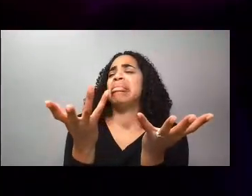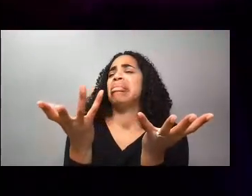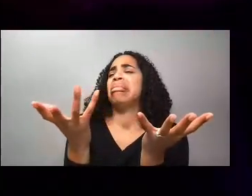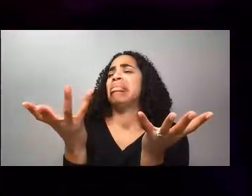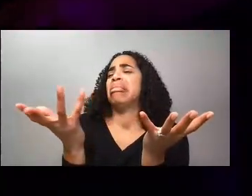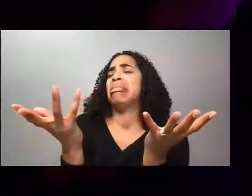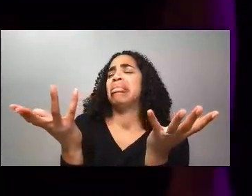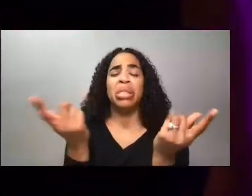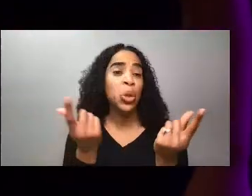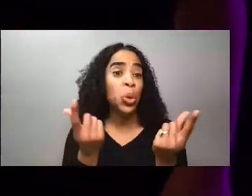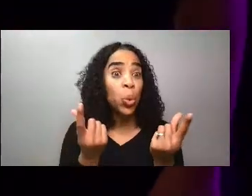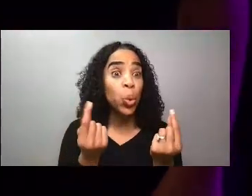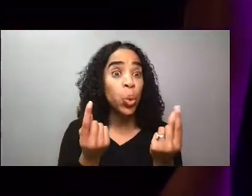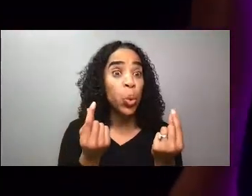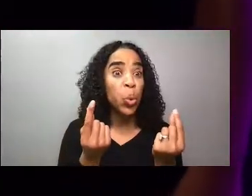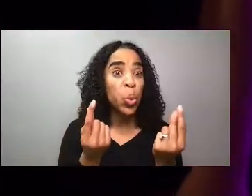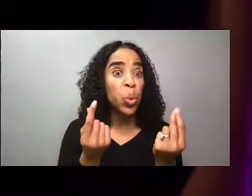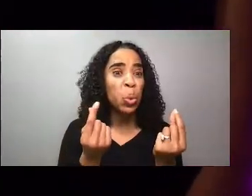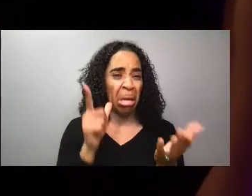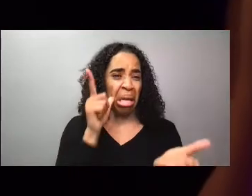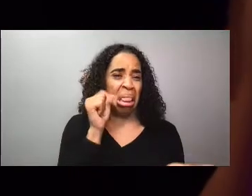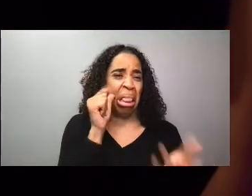lemons, when life gives you